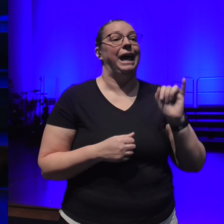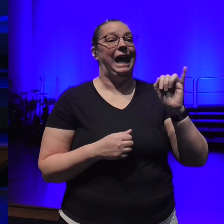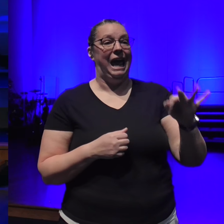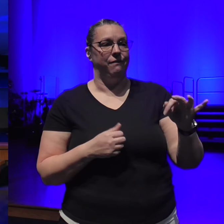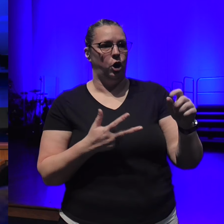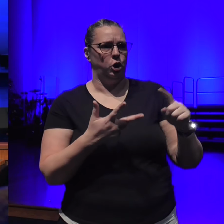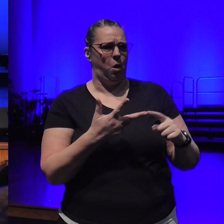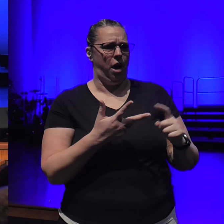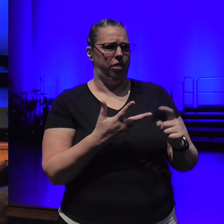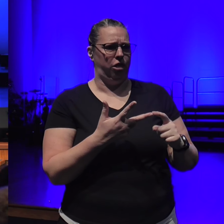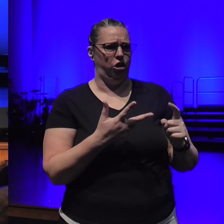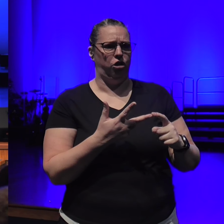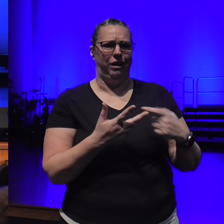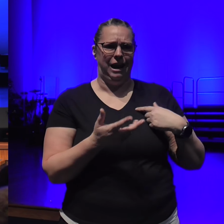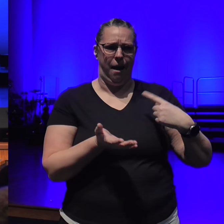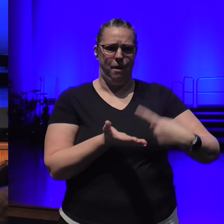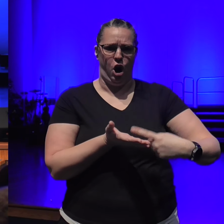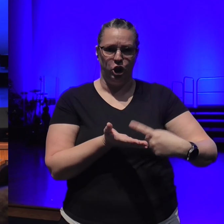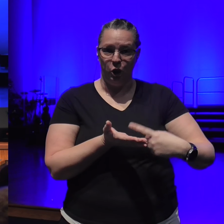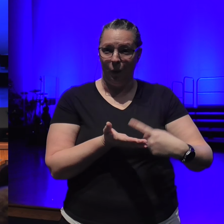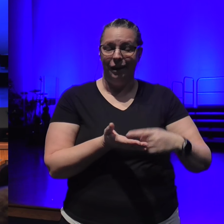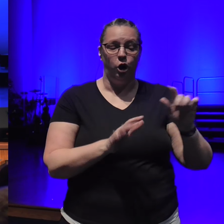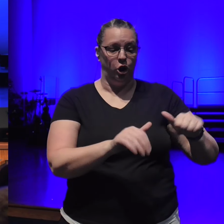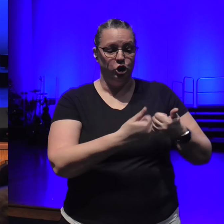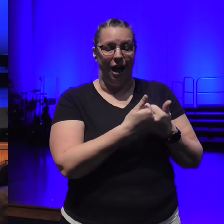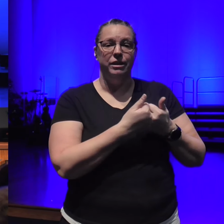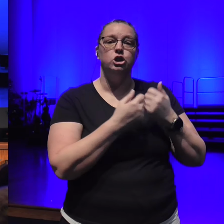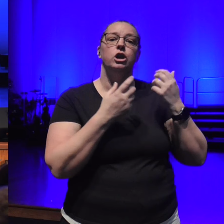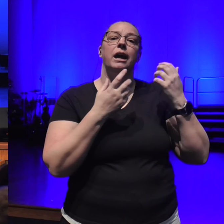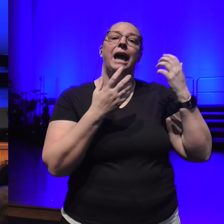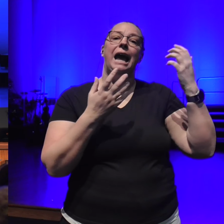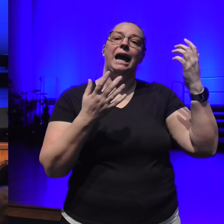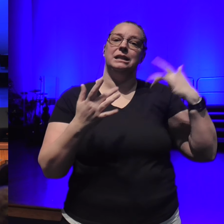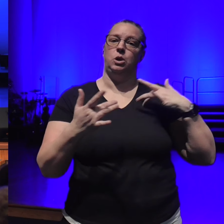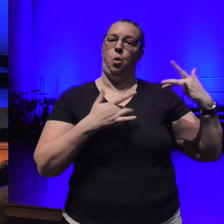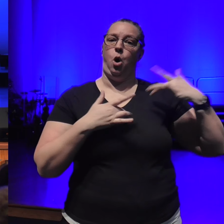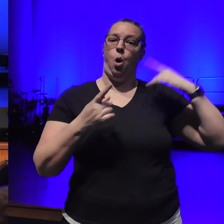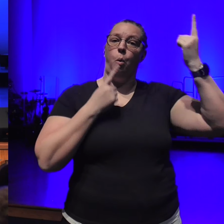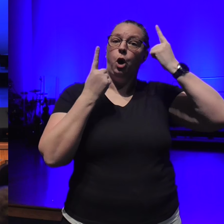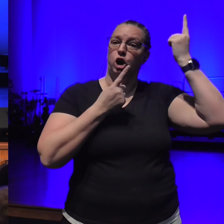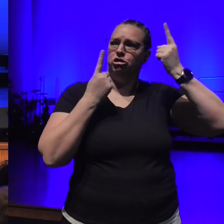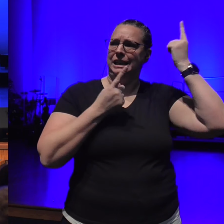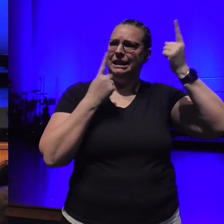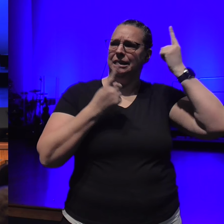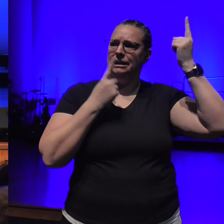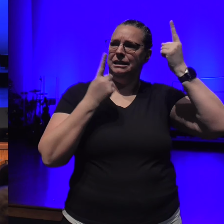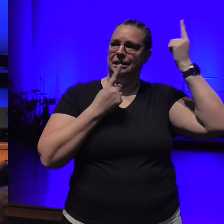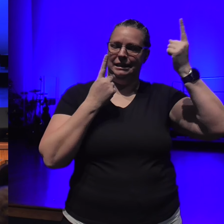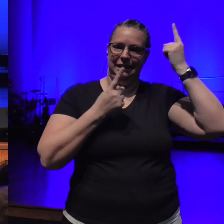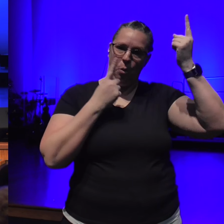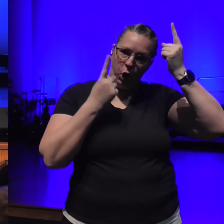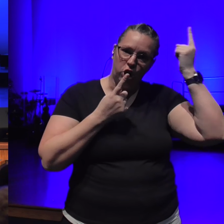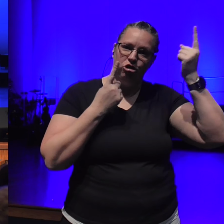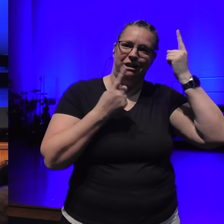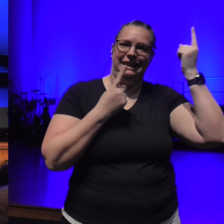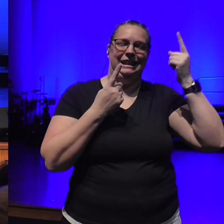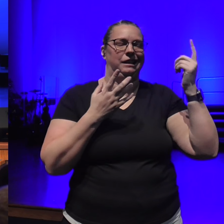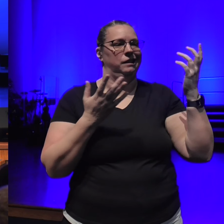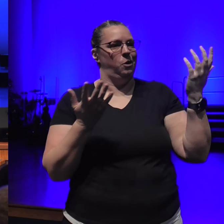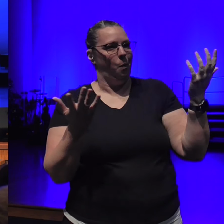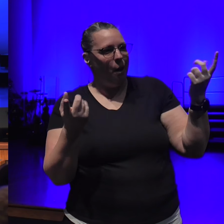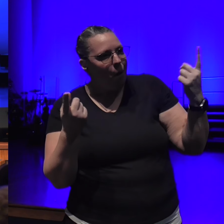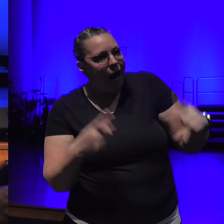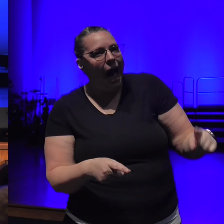a 3, I argue that your challenge is worry. That it's an uncertain future of what is taking